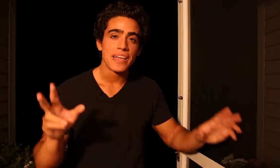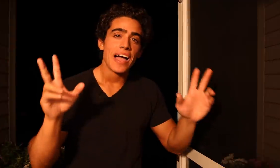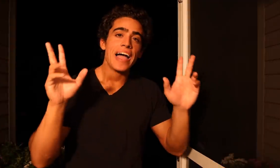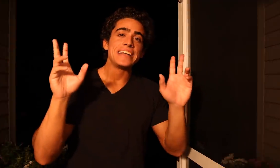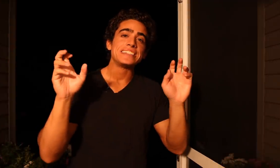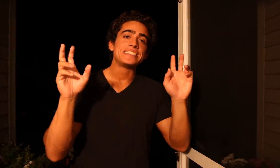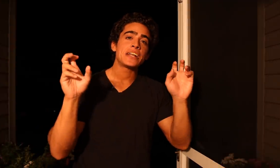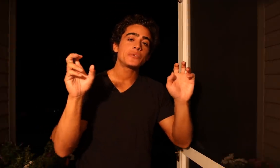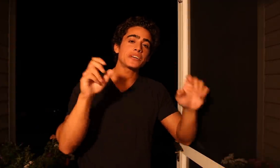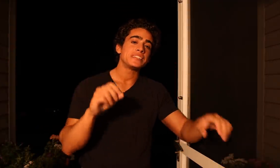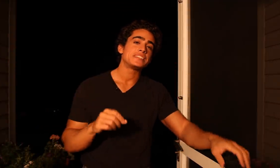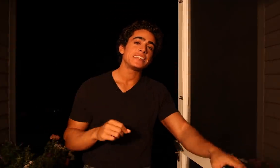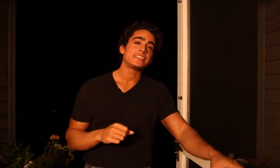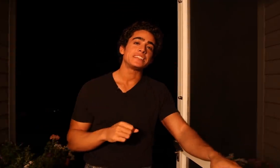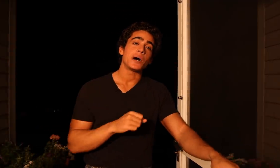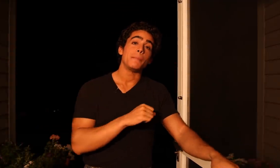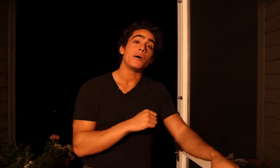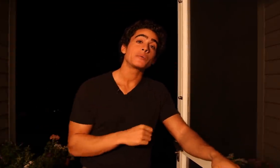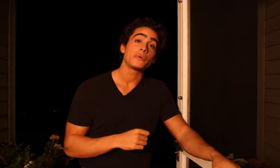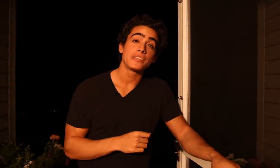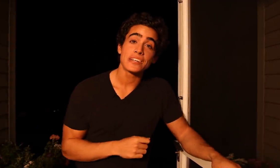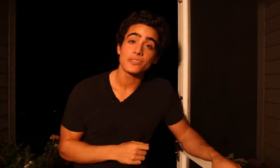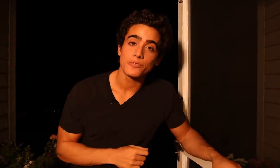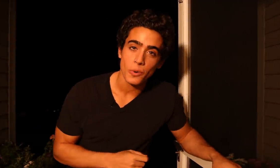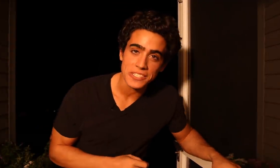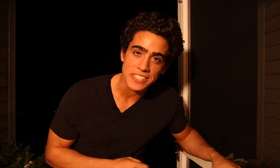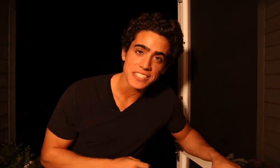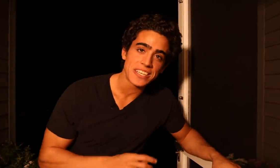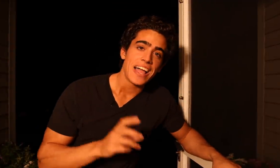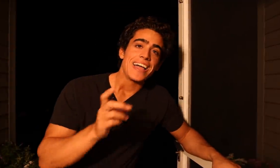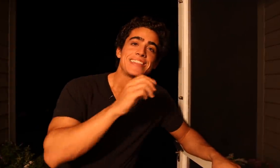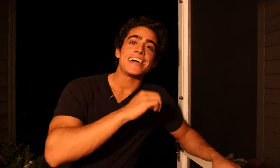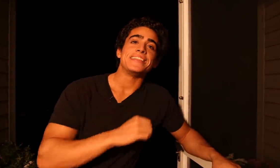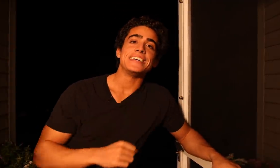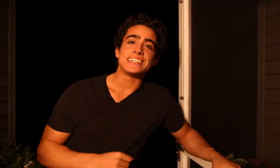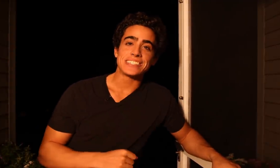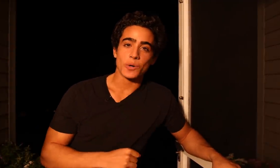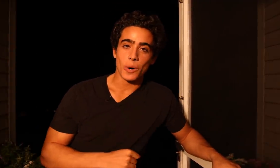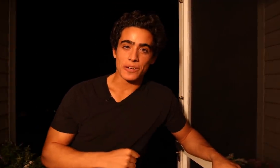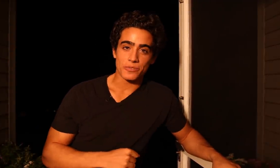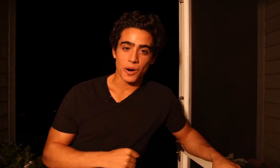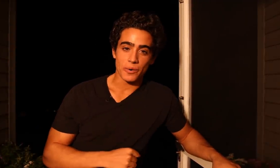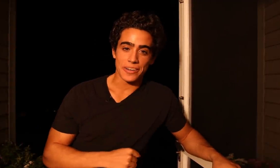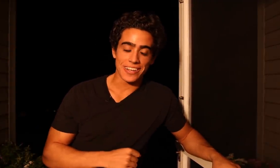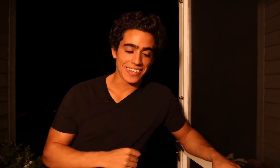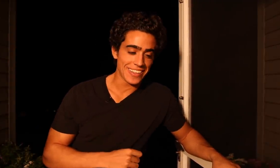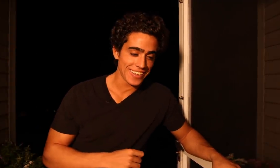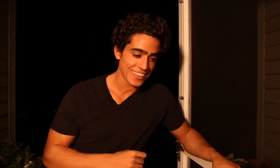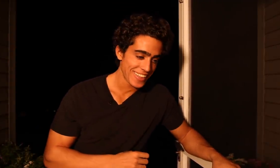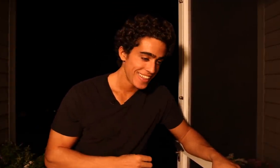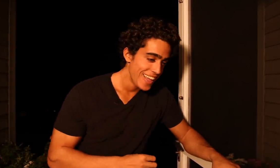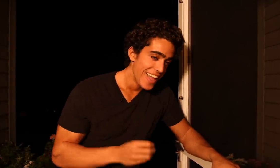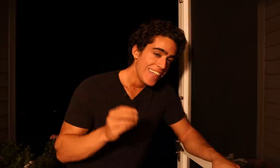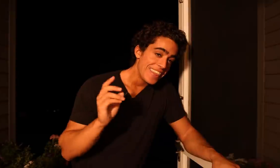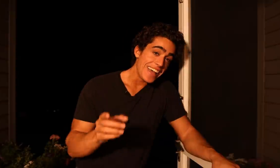repeat that general consensus among political forces that this is the way forward